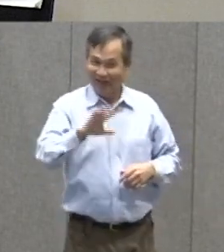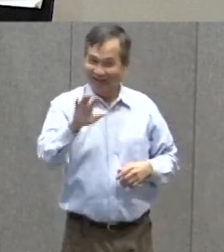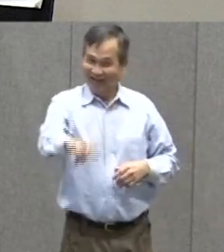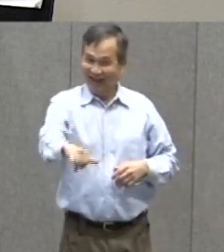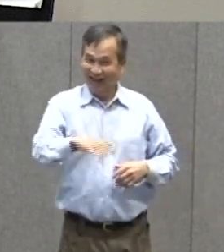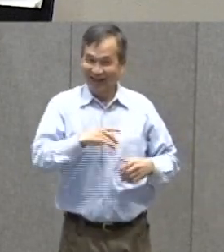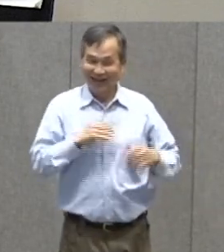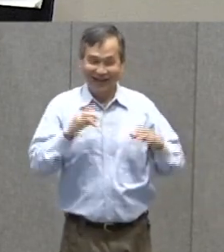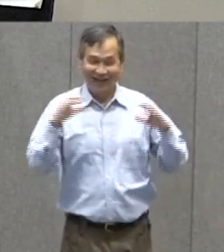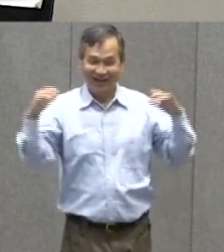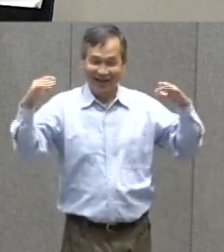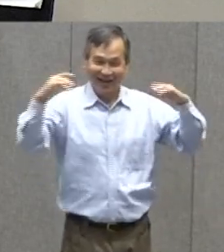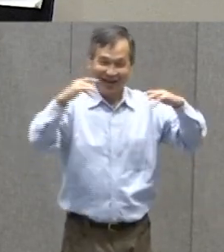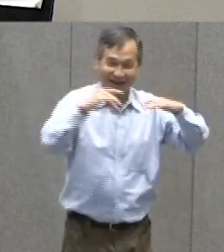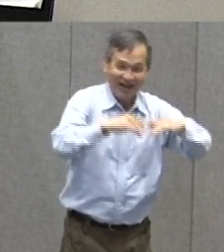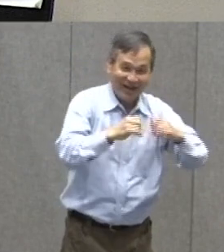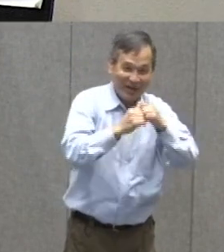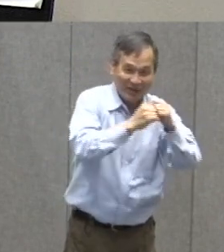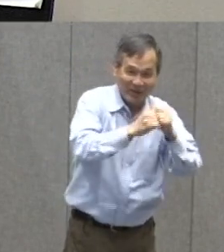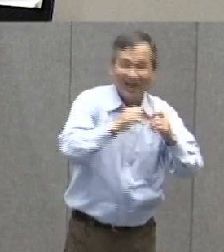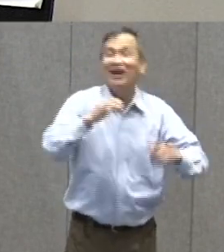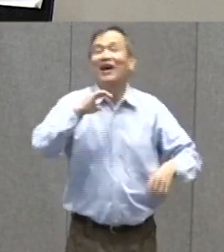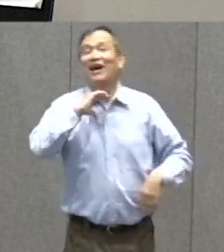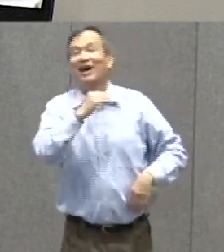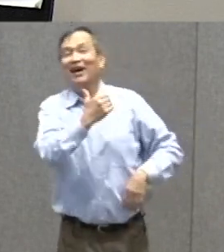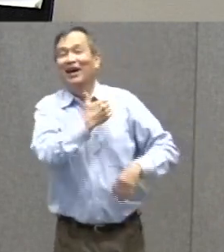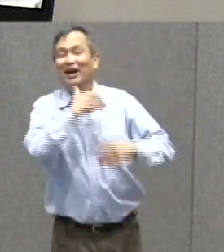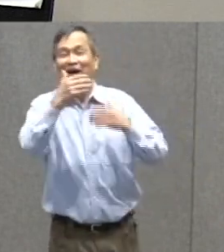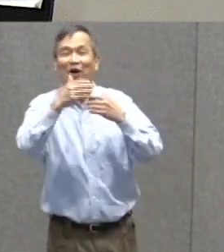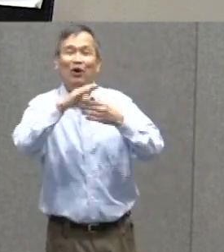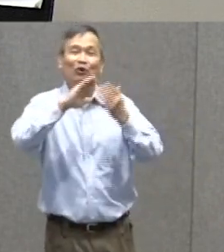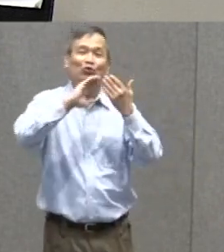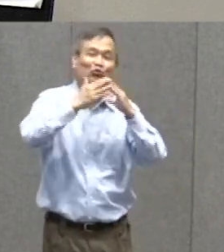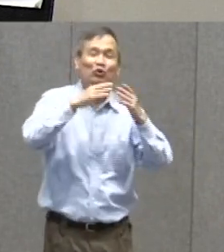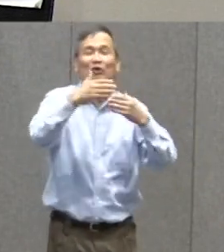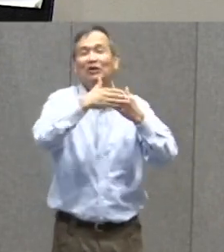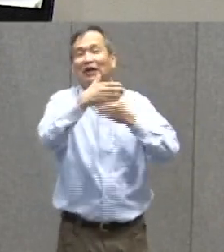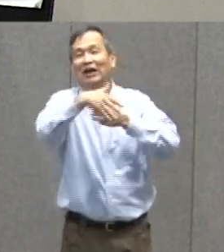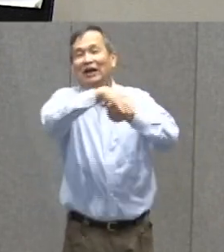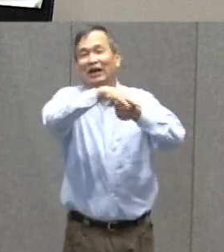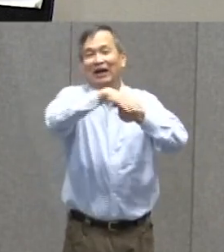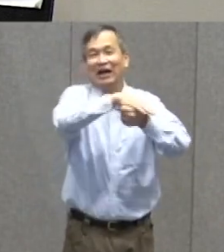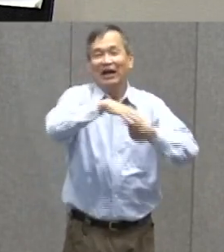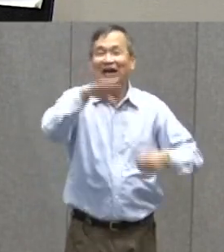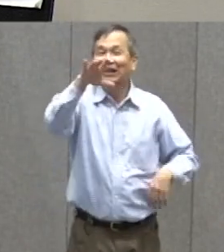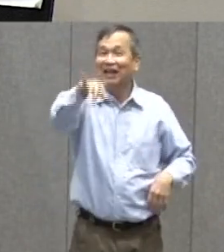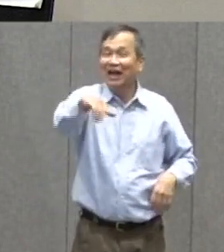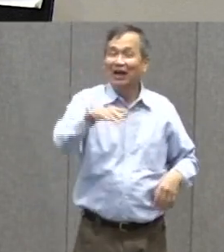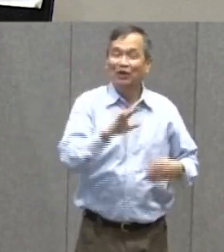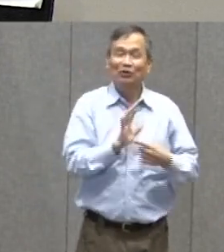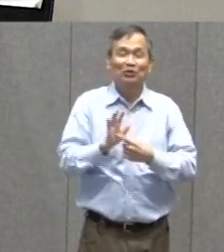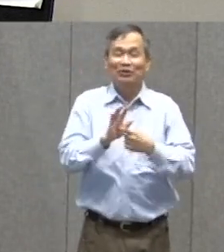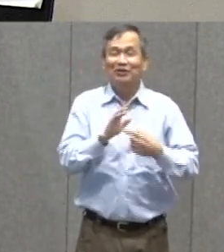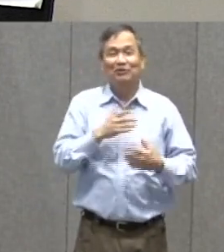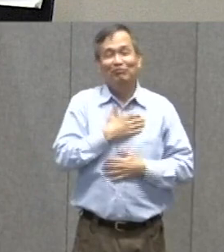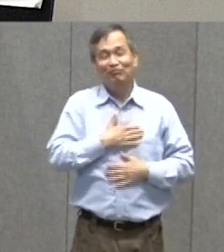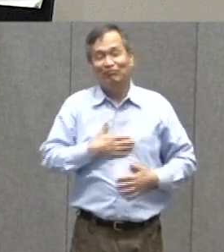in our neighborhood and in our community, and she shares it with us on a yearly